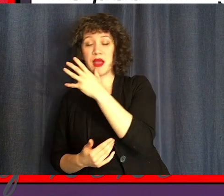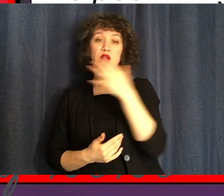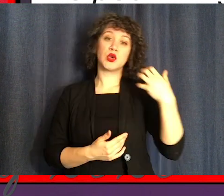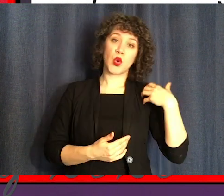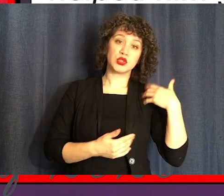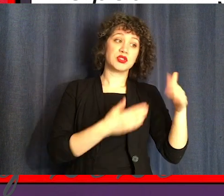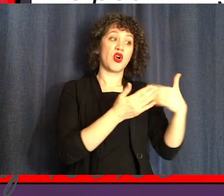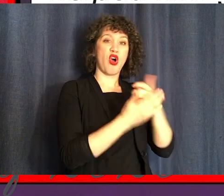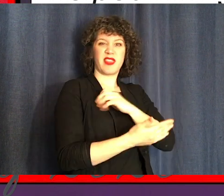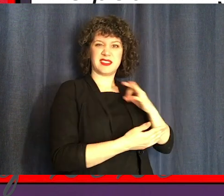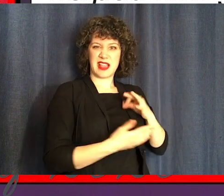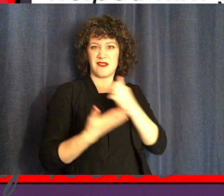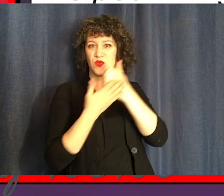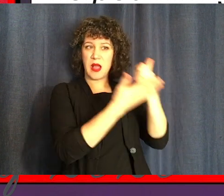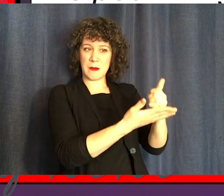school.